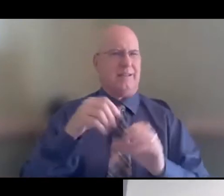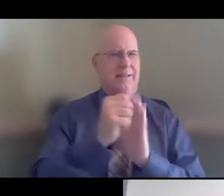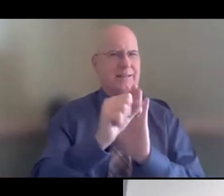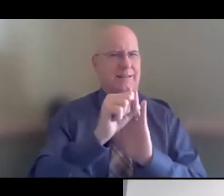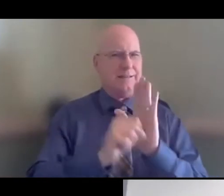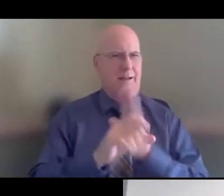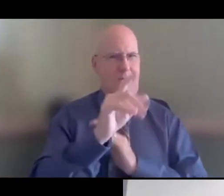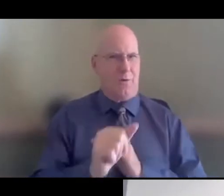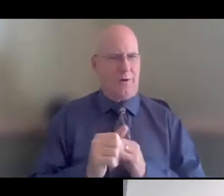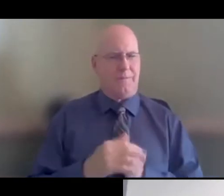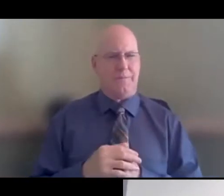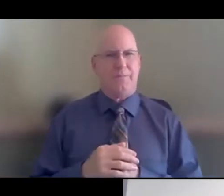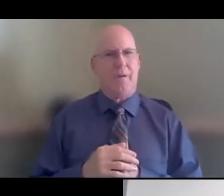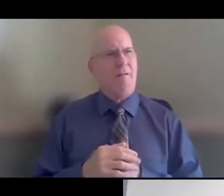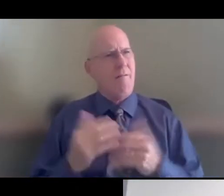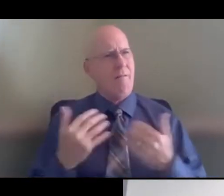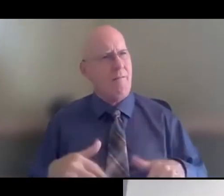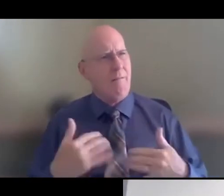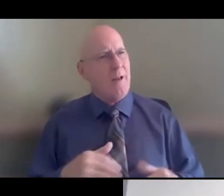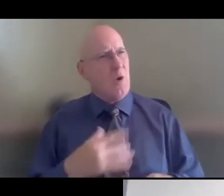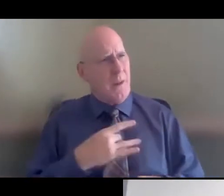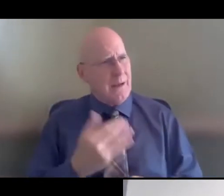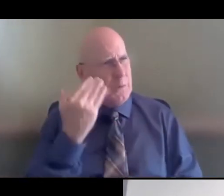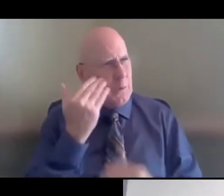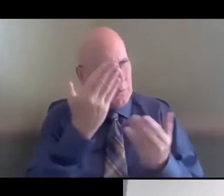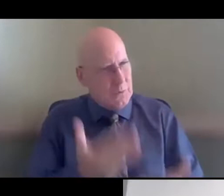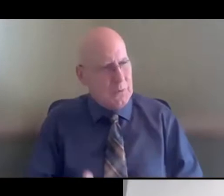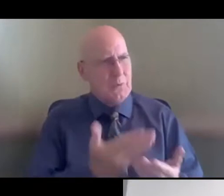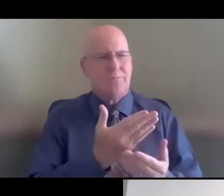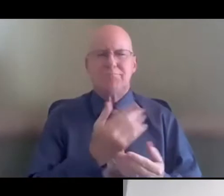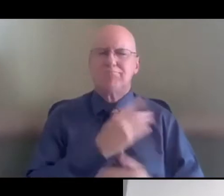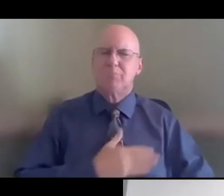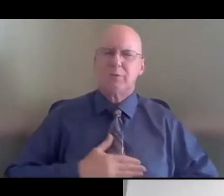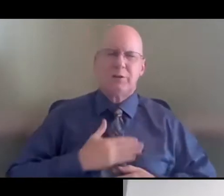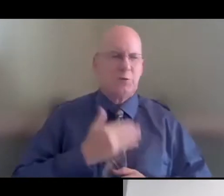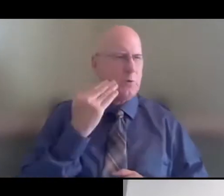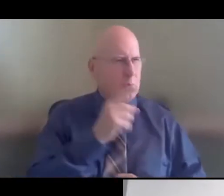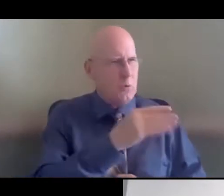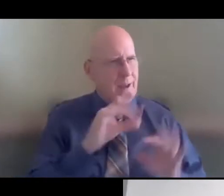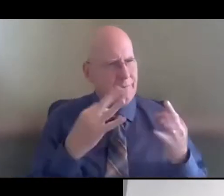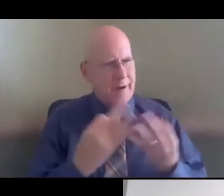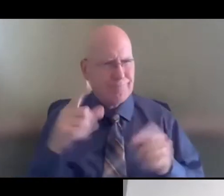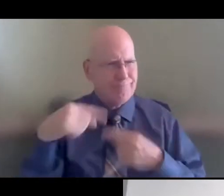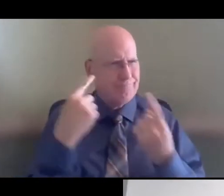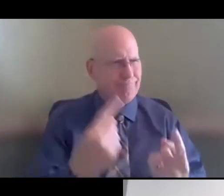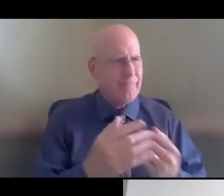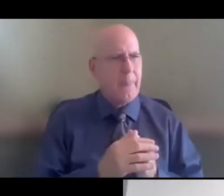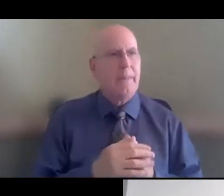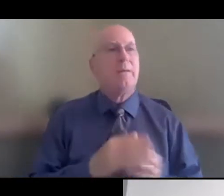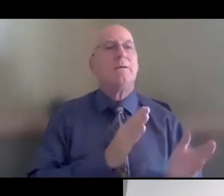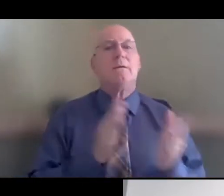to really get to know you and Sean and your entire family over the last couple of years. But John, I'd really like to get